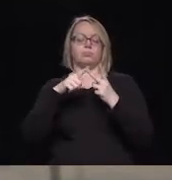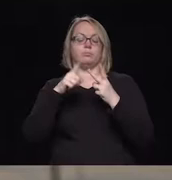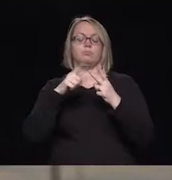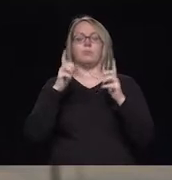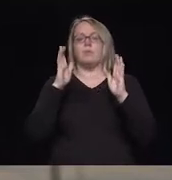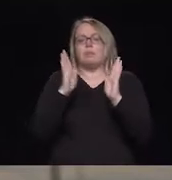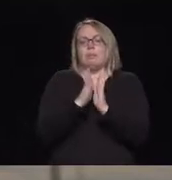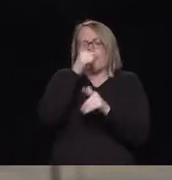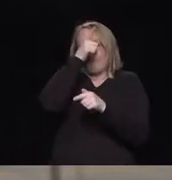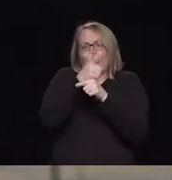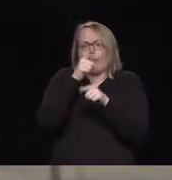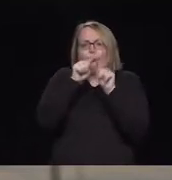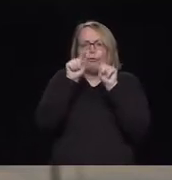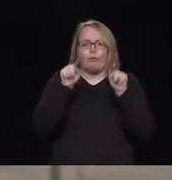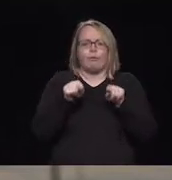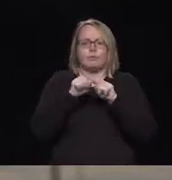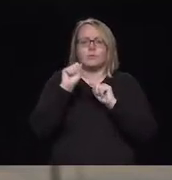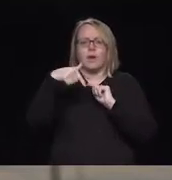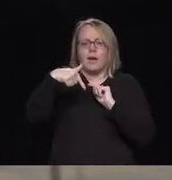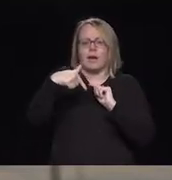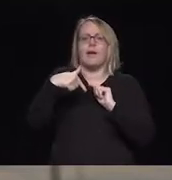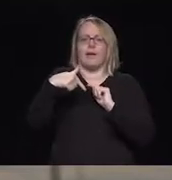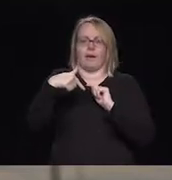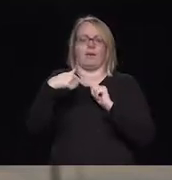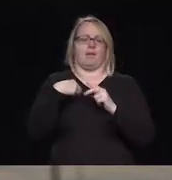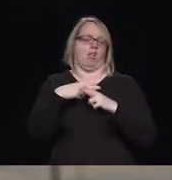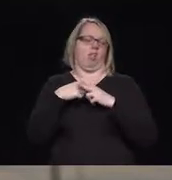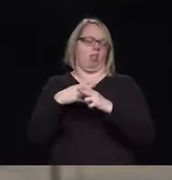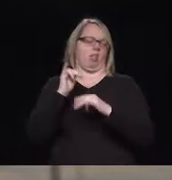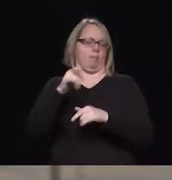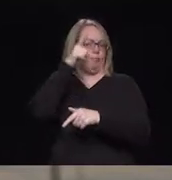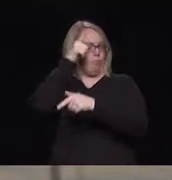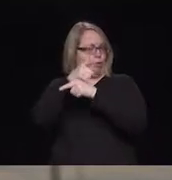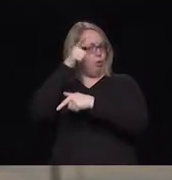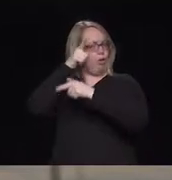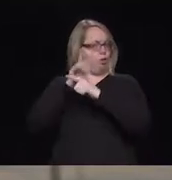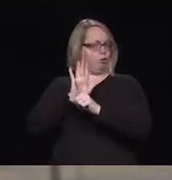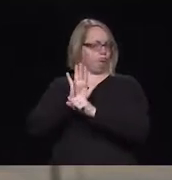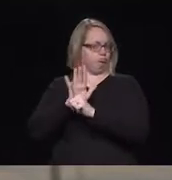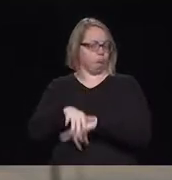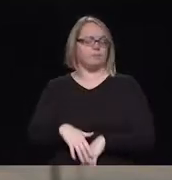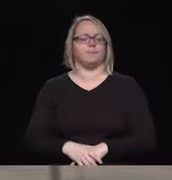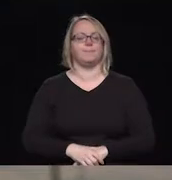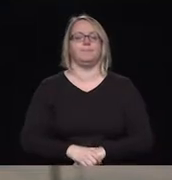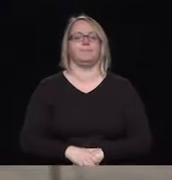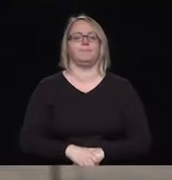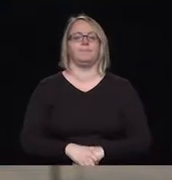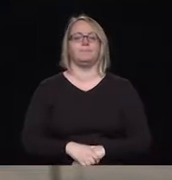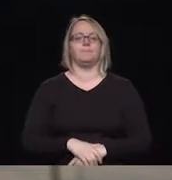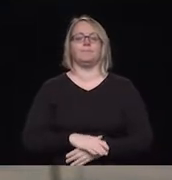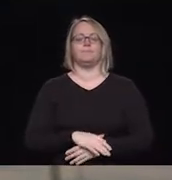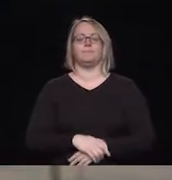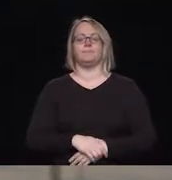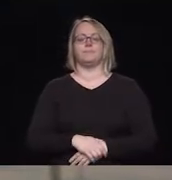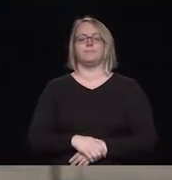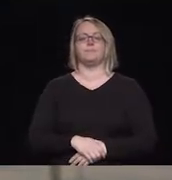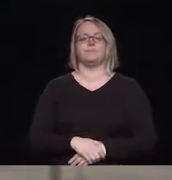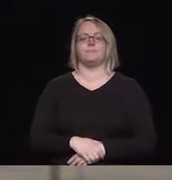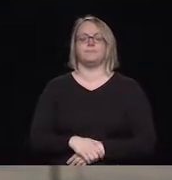brother which is just a smaller size. It's also a flat brush with that square edge.